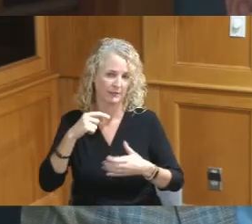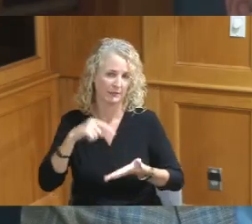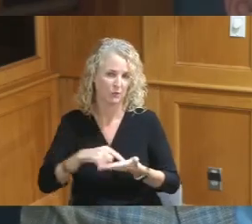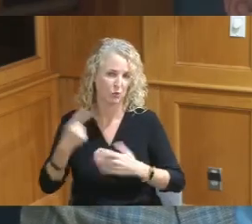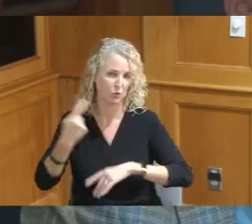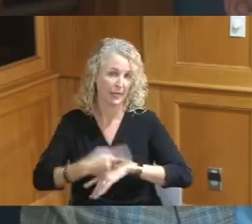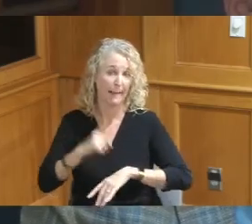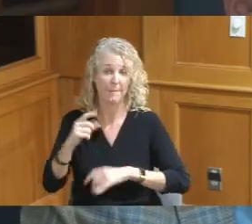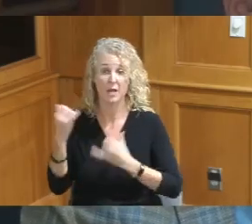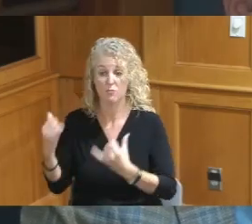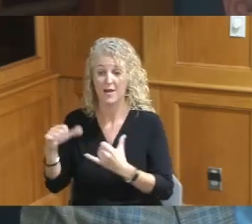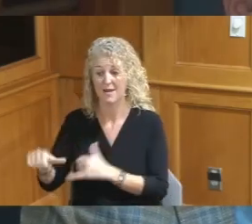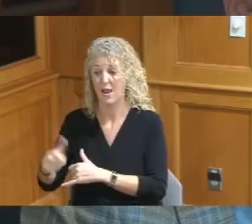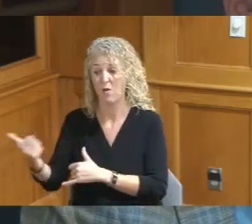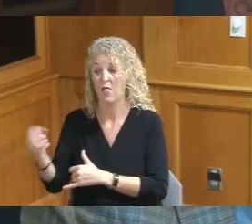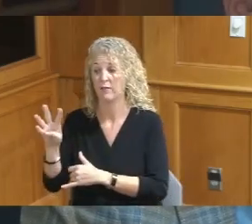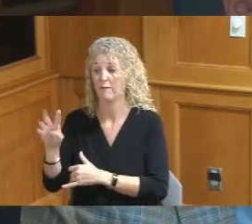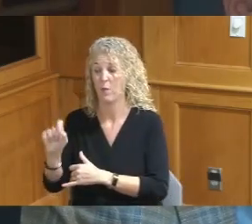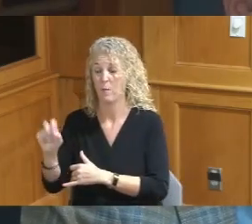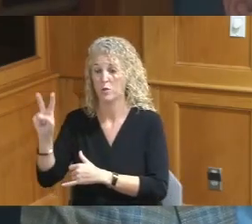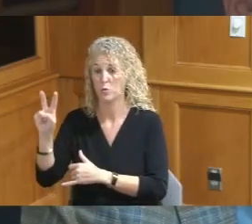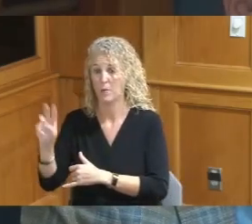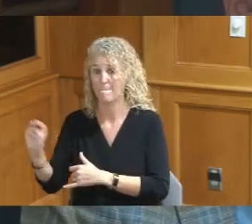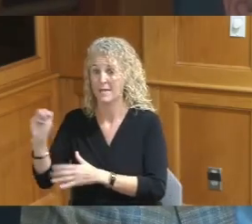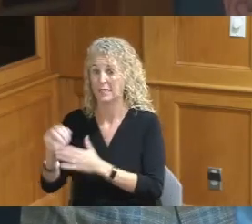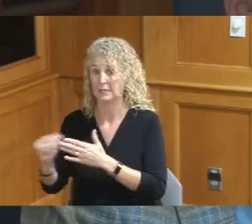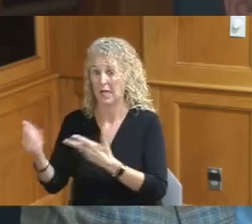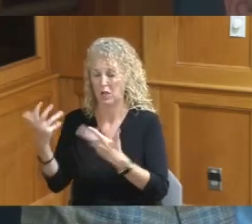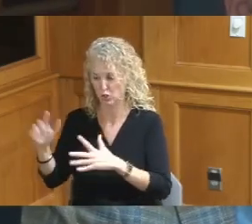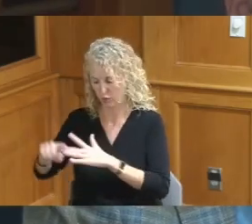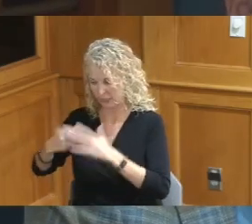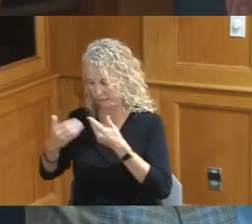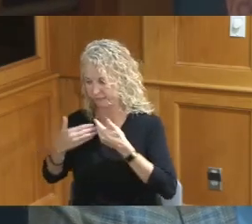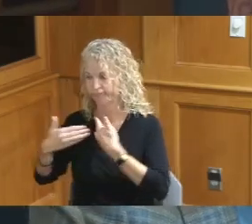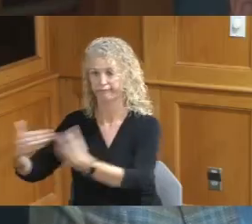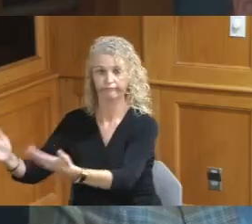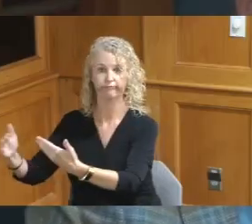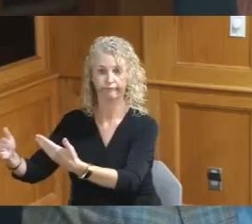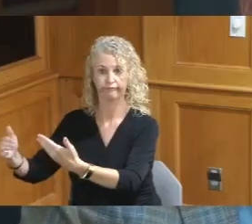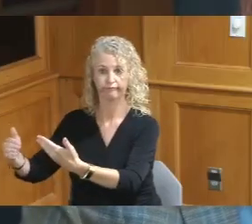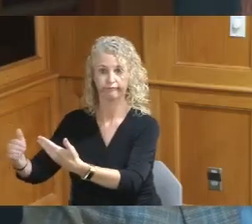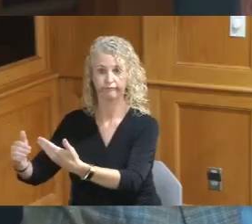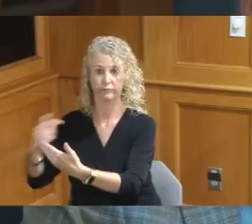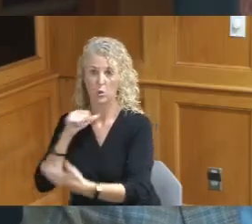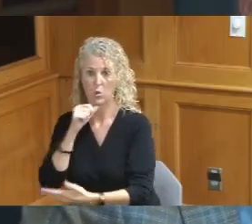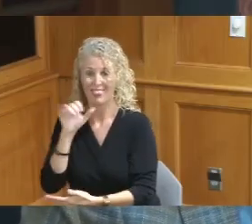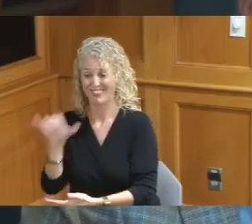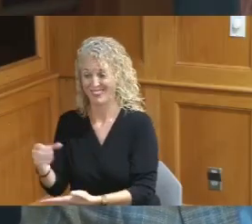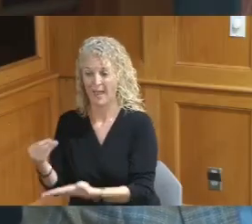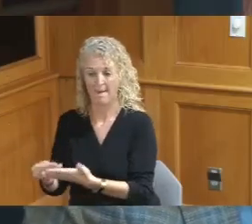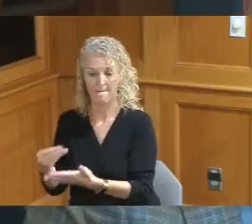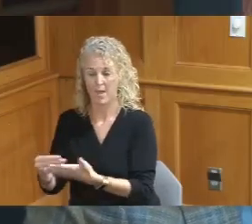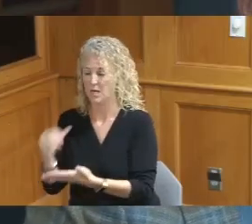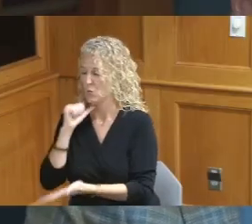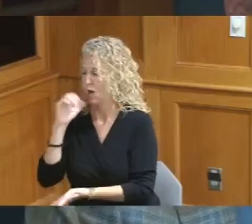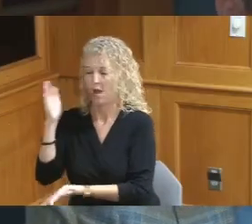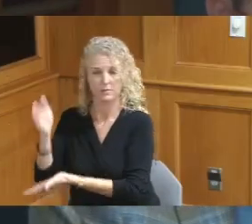meantime, get busy with these $4.2 million that are supposed to be going out the door. We're not stopping any